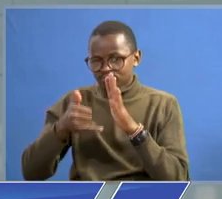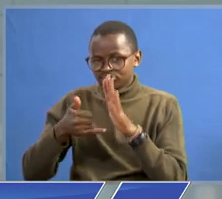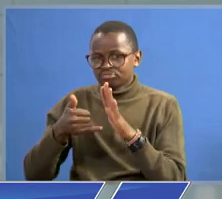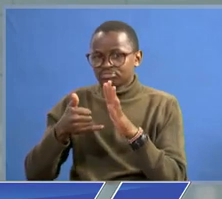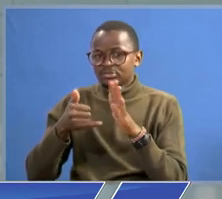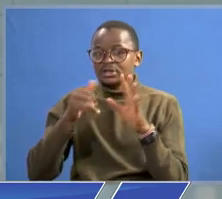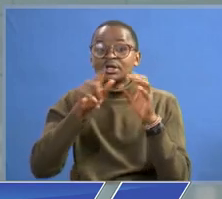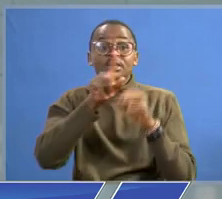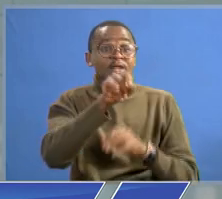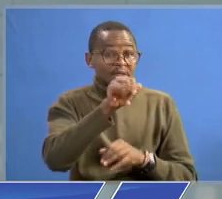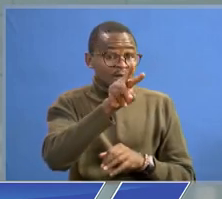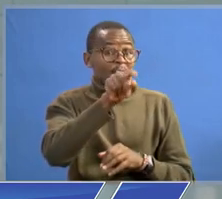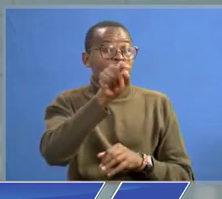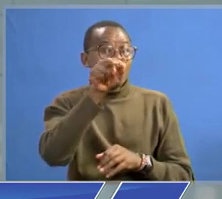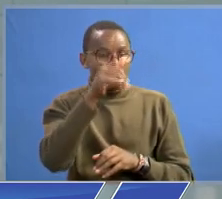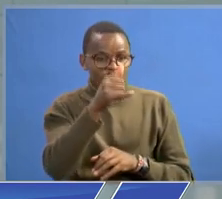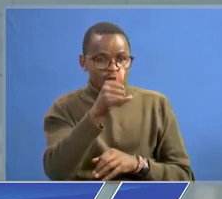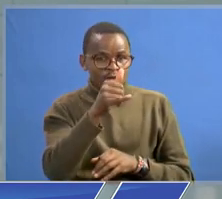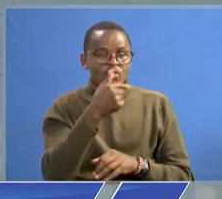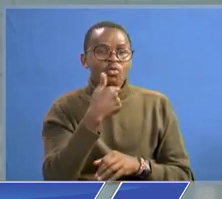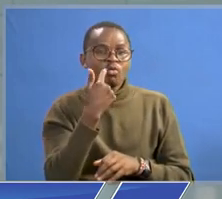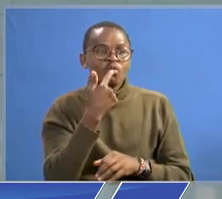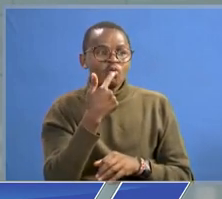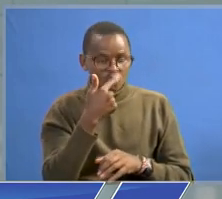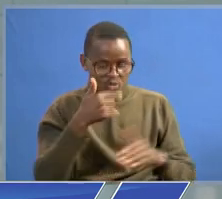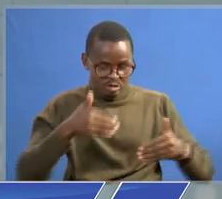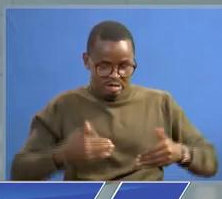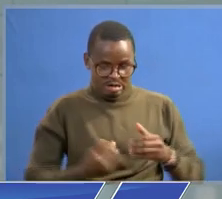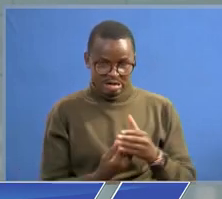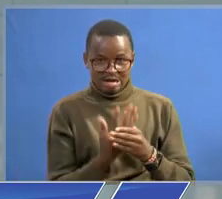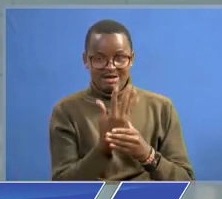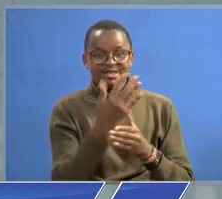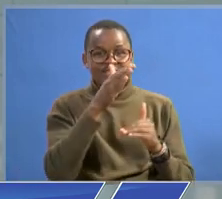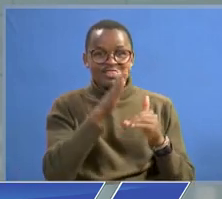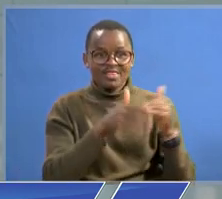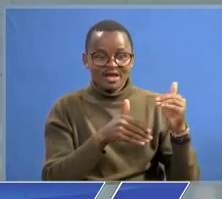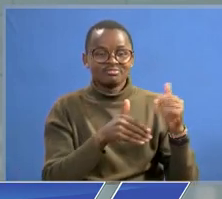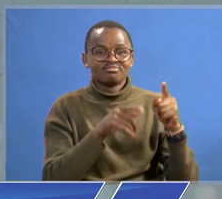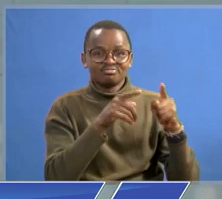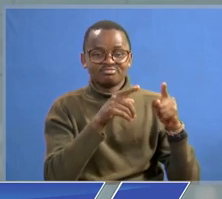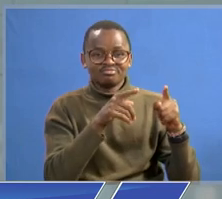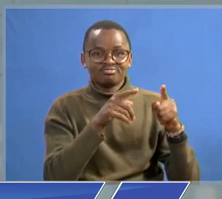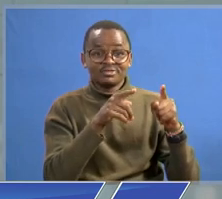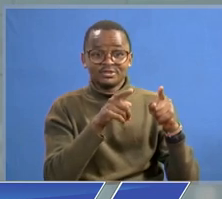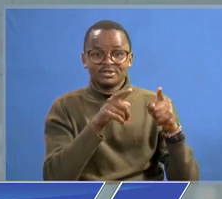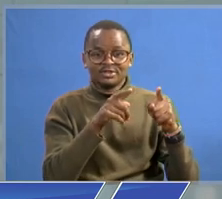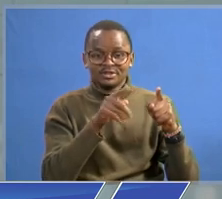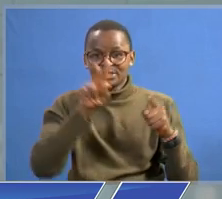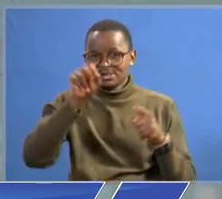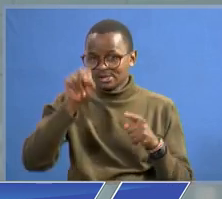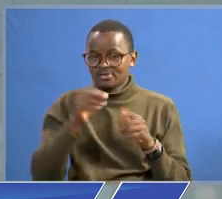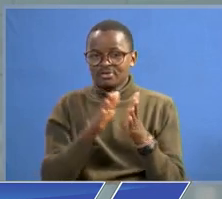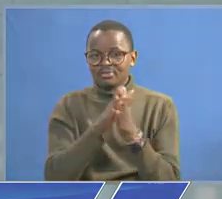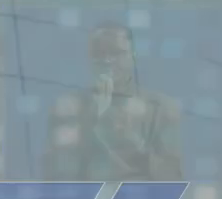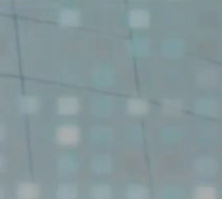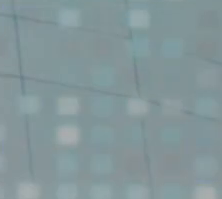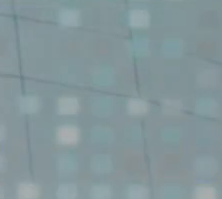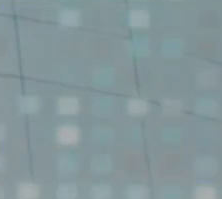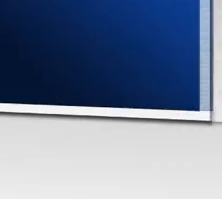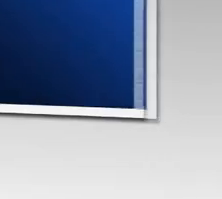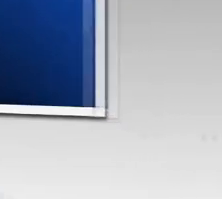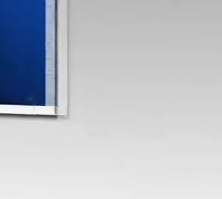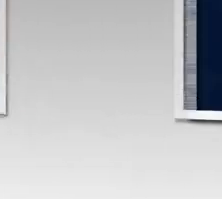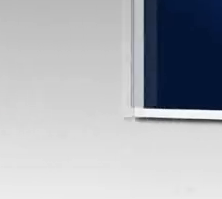amongst them Timothy Okonji, who nurtures the young talents in art other than eking out a living. Here's Ken Kimani with more.